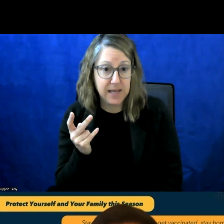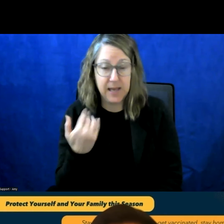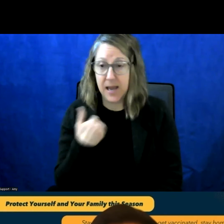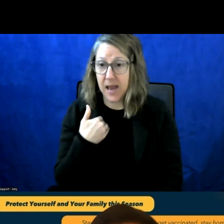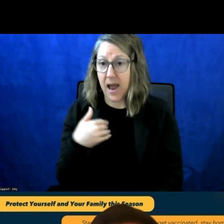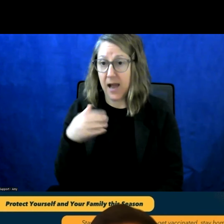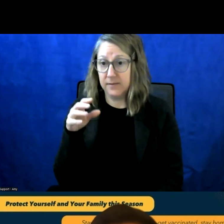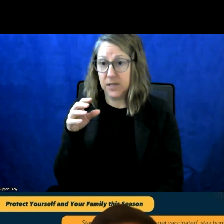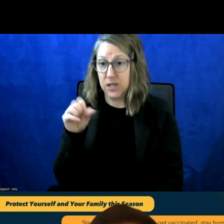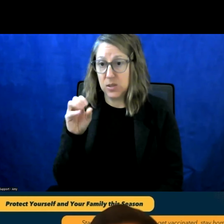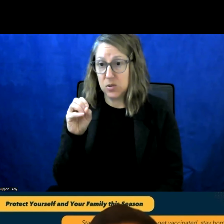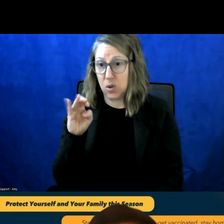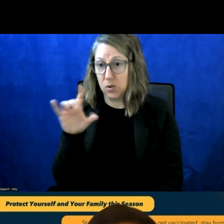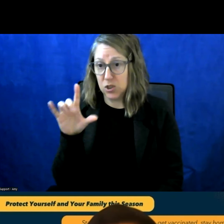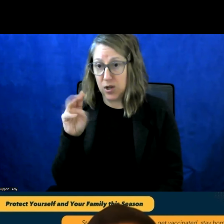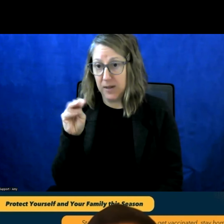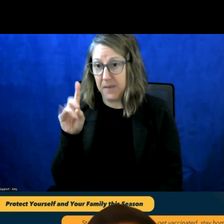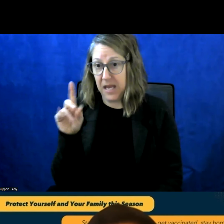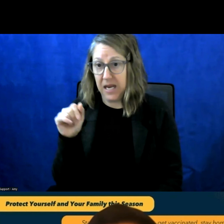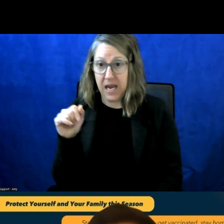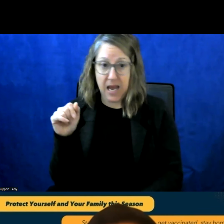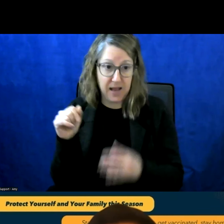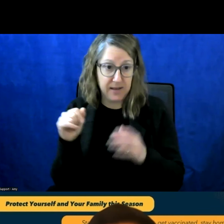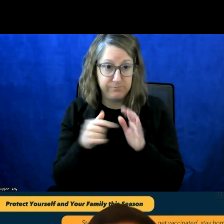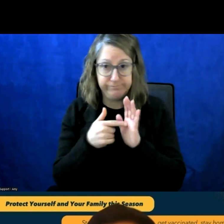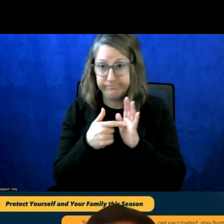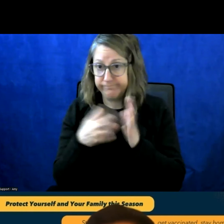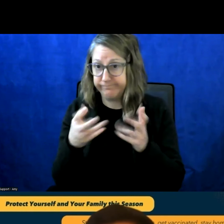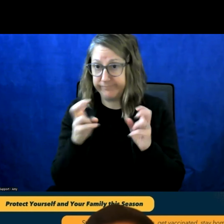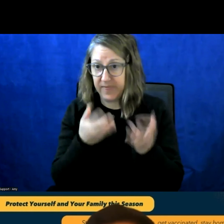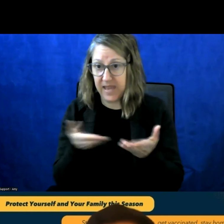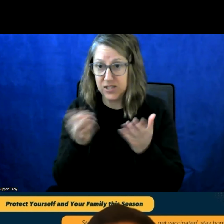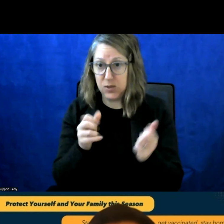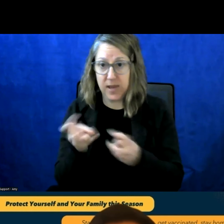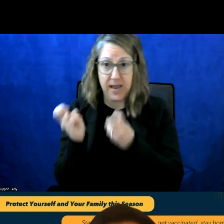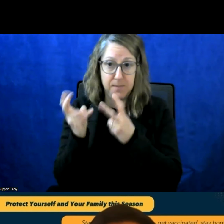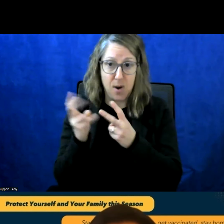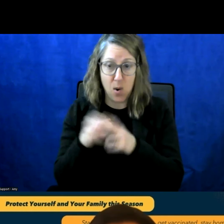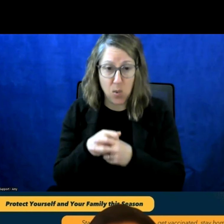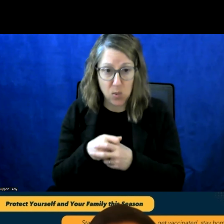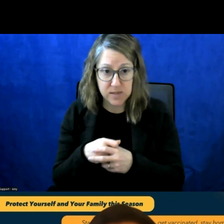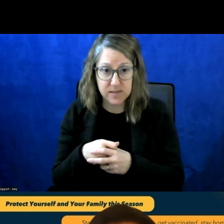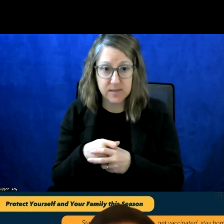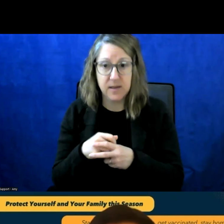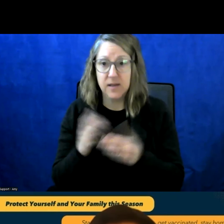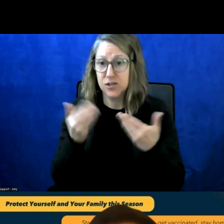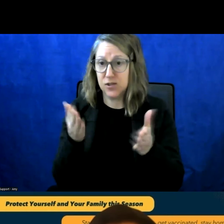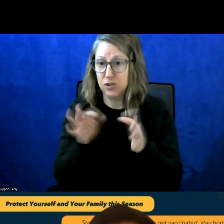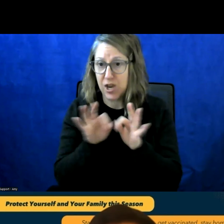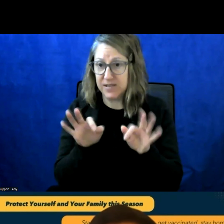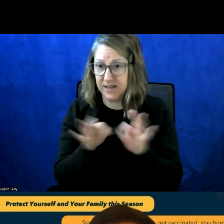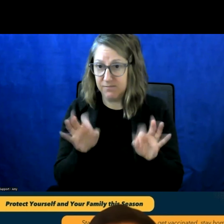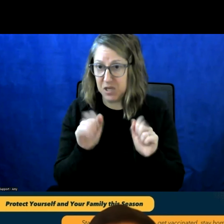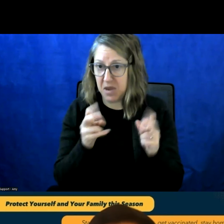social media posts. If you click on here, you'll see there's images and some suggested language that you can utilize. We